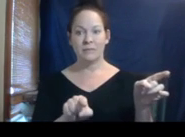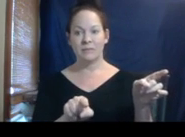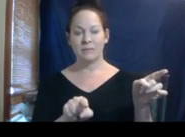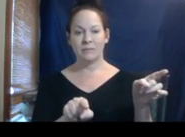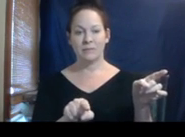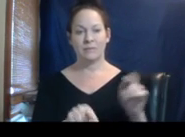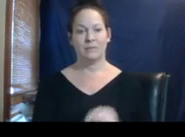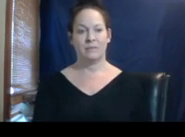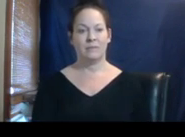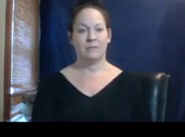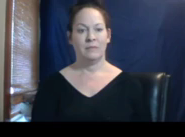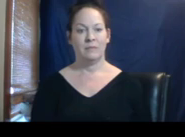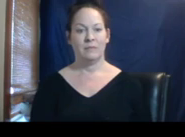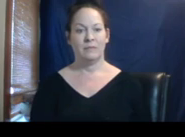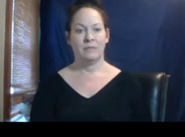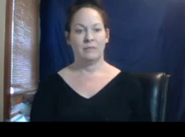x fourth